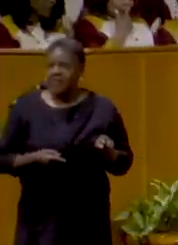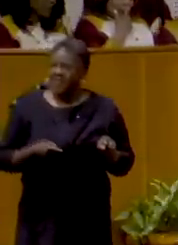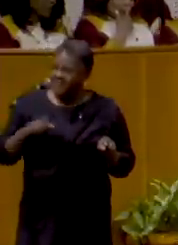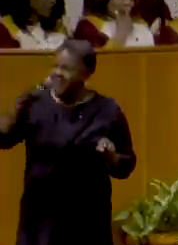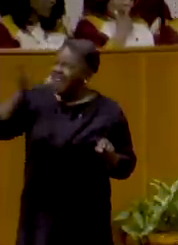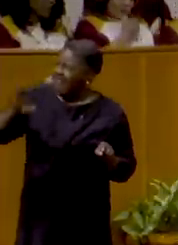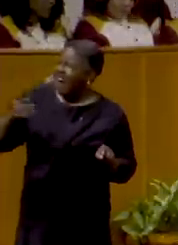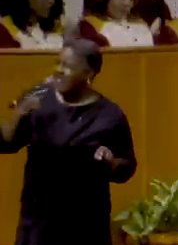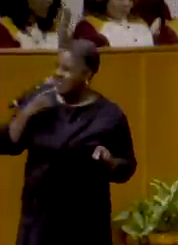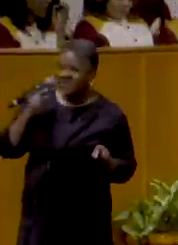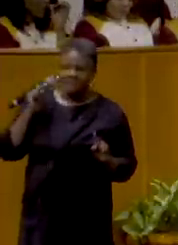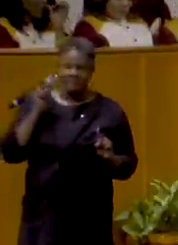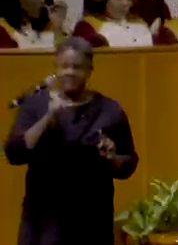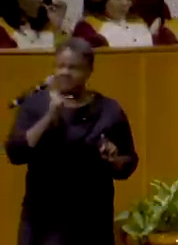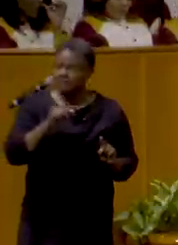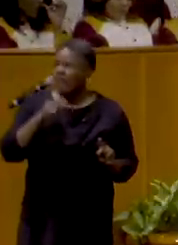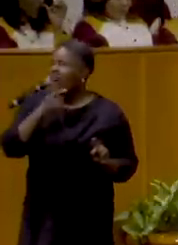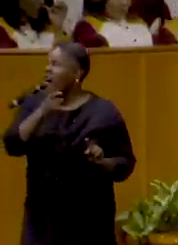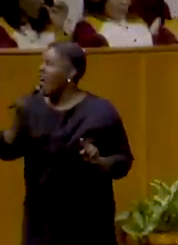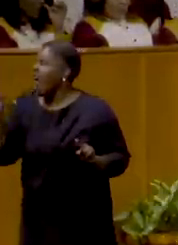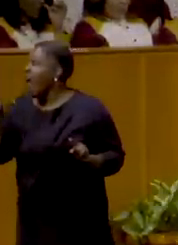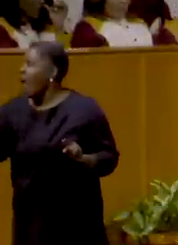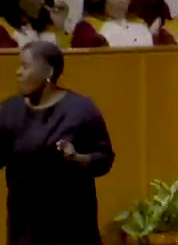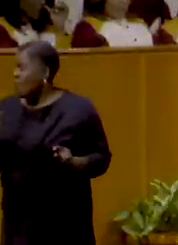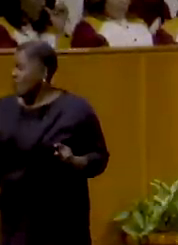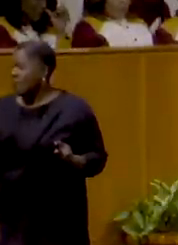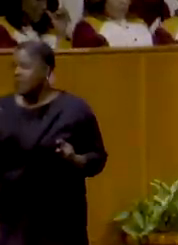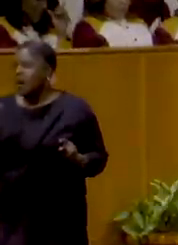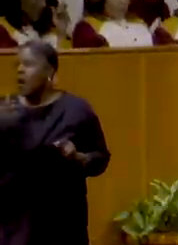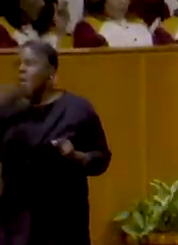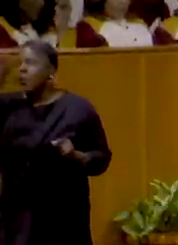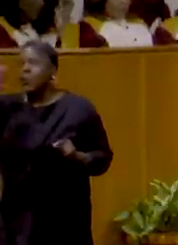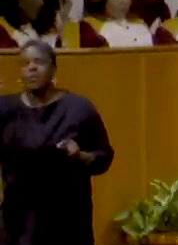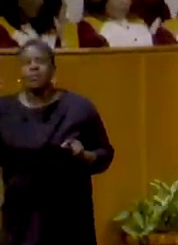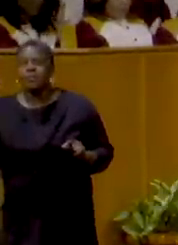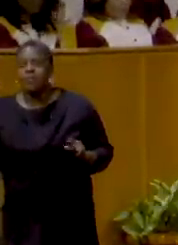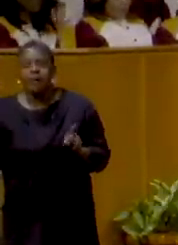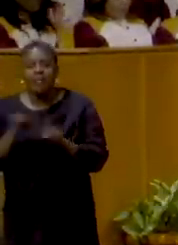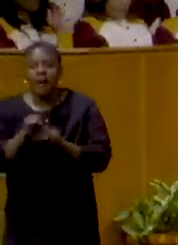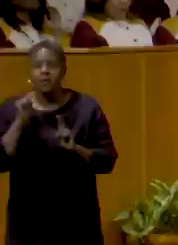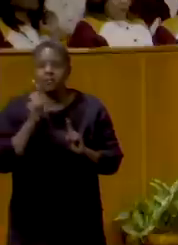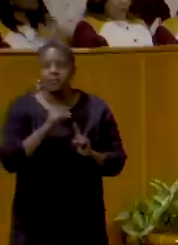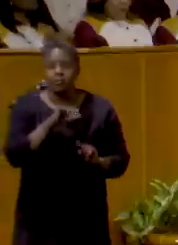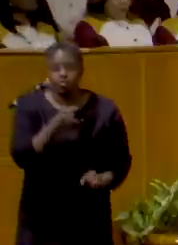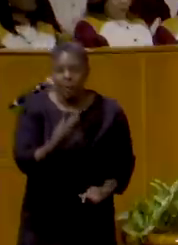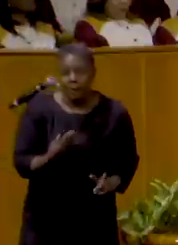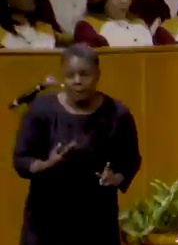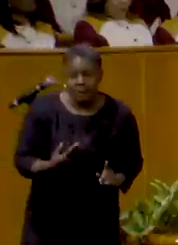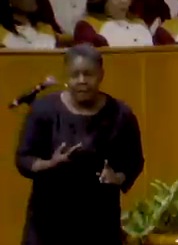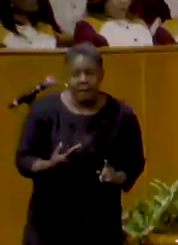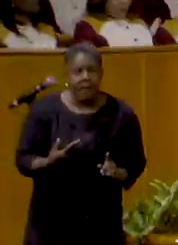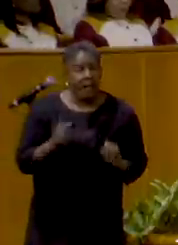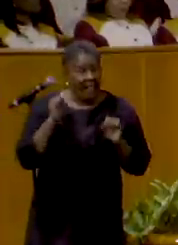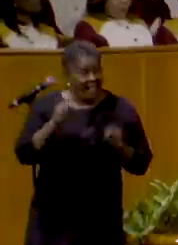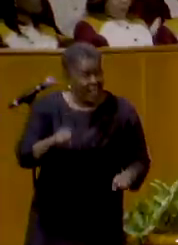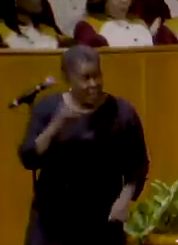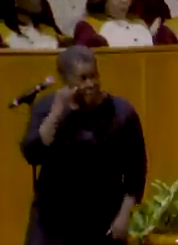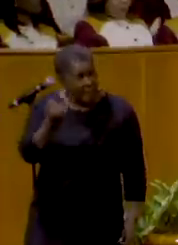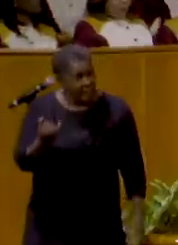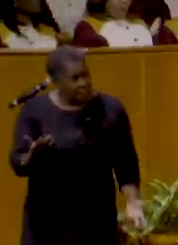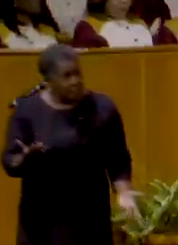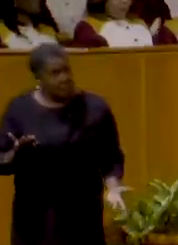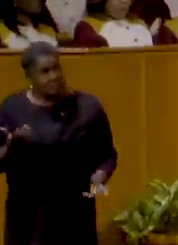God says there's nobody like Job. Can you imagine what it feels